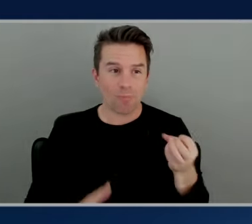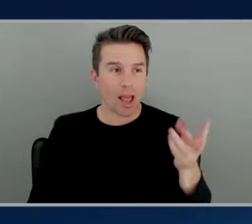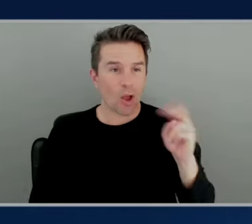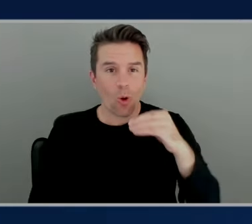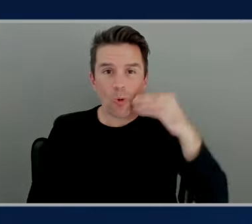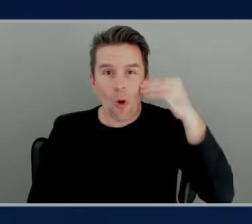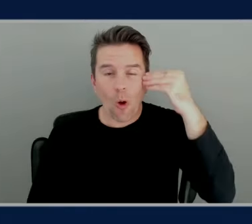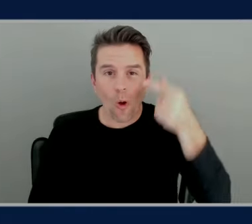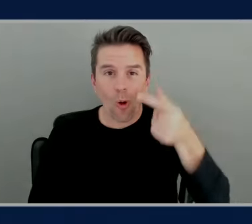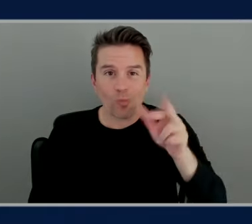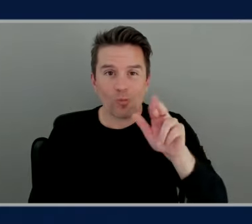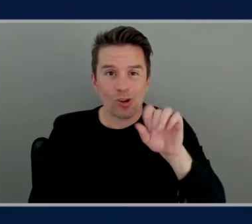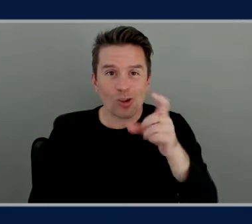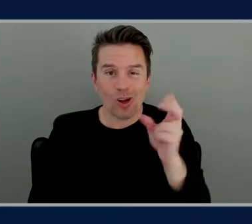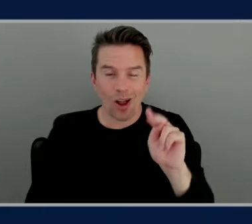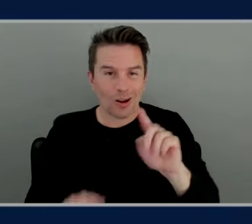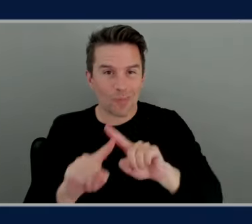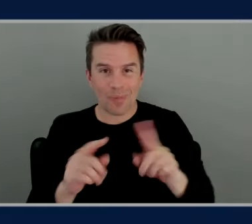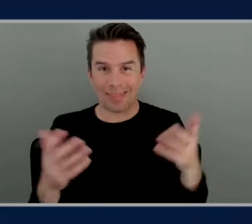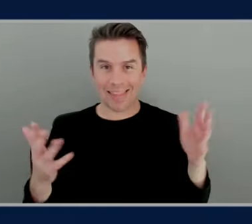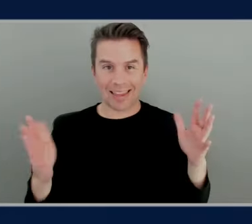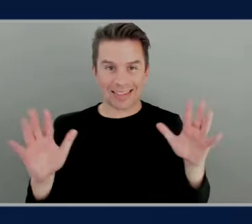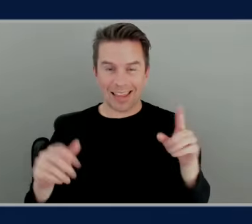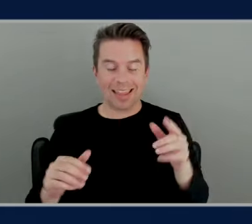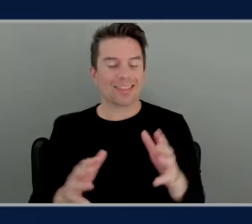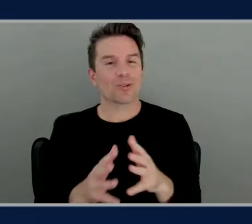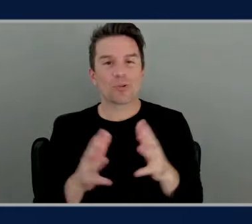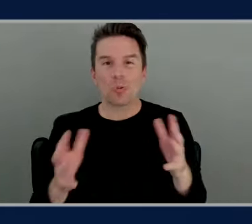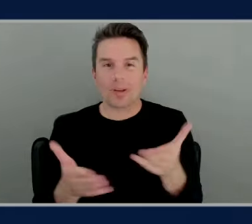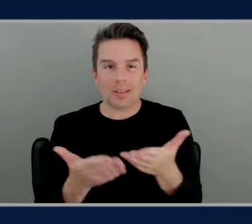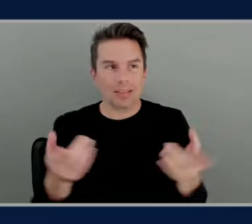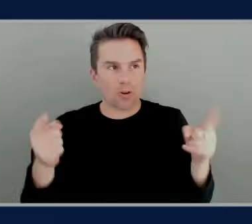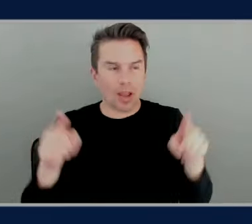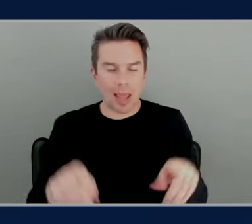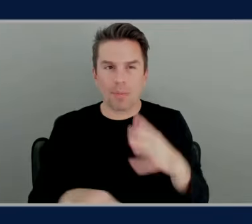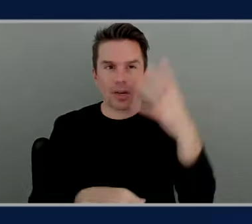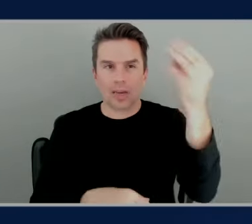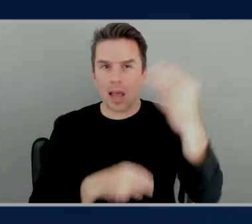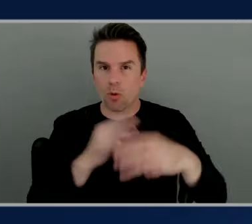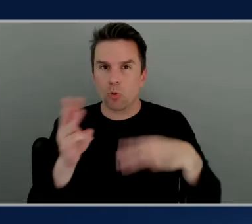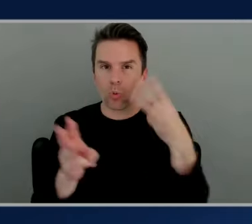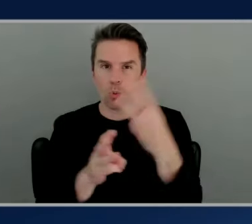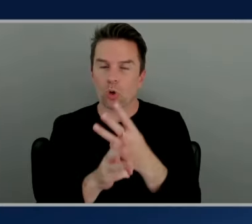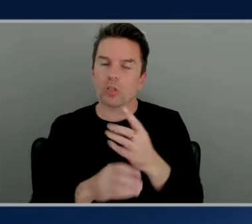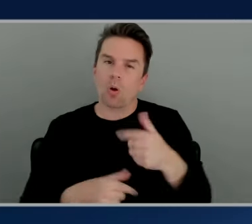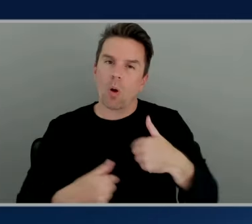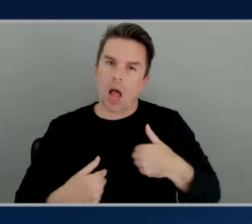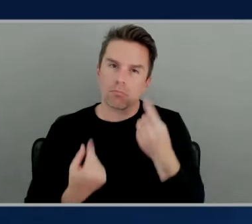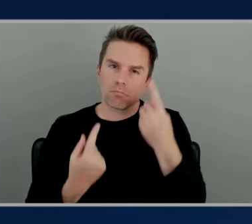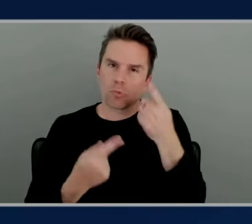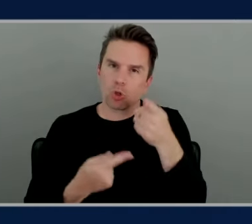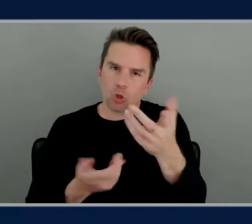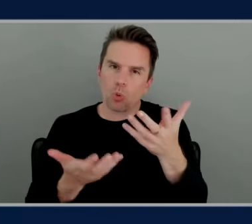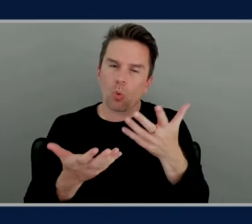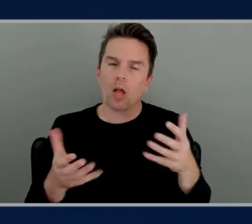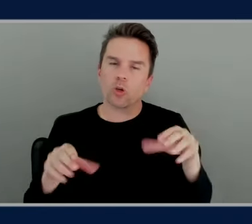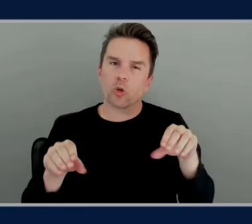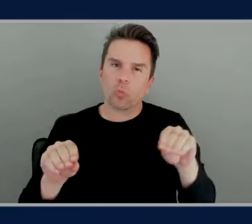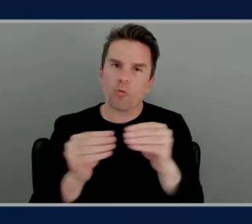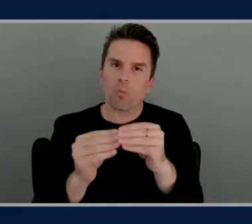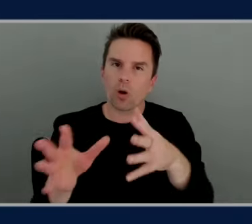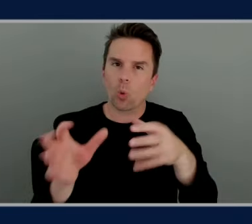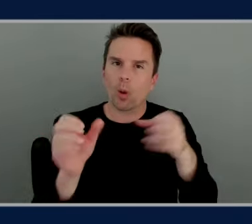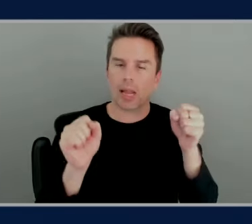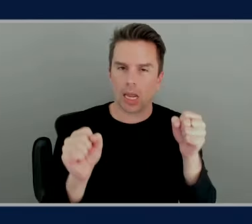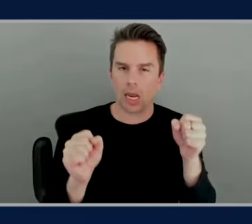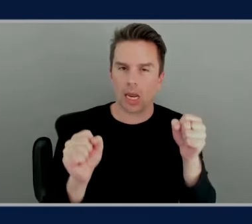world and, you know, you want to move rather quickly where it makes sense. Mm-hmm. And so with having this technology, you're able to do that. Yeah, for